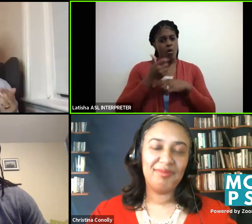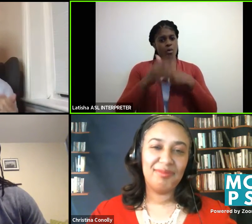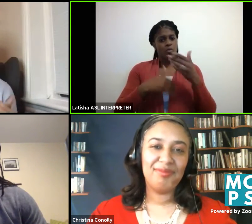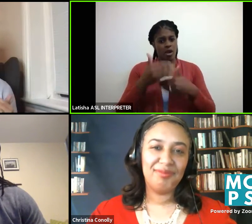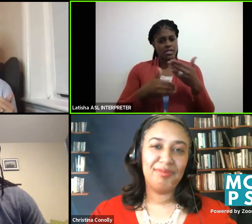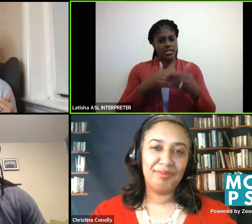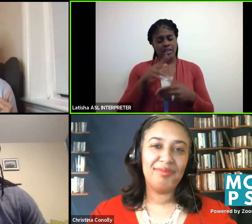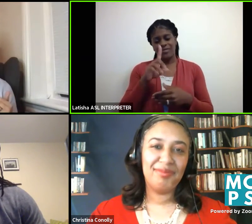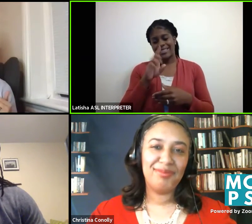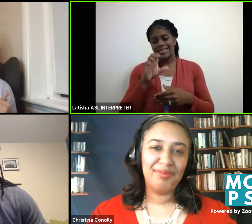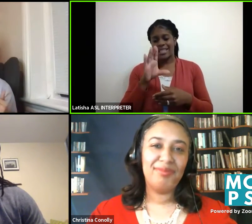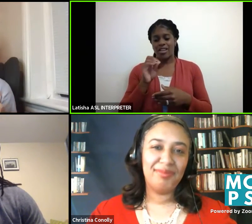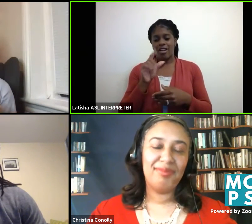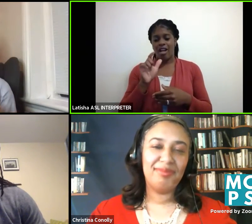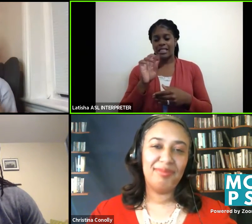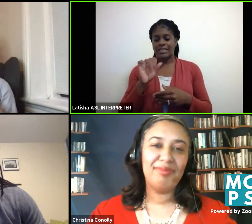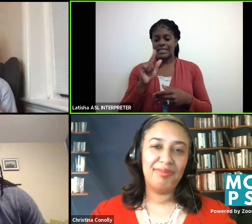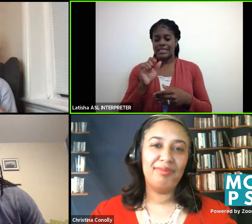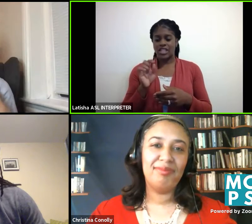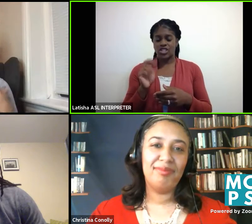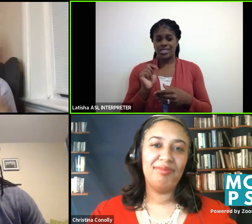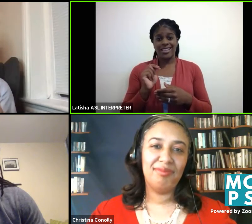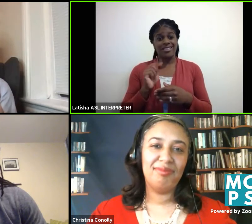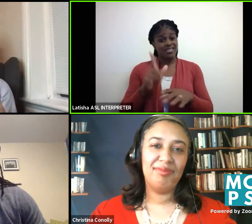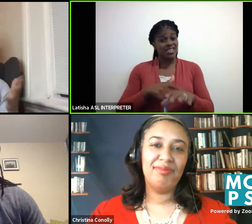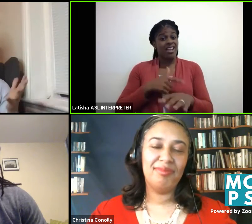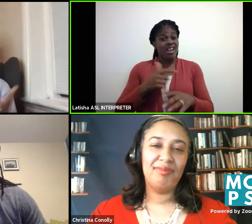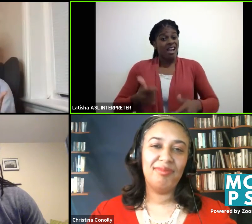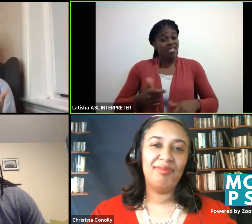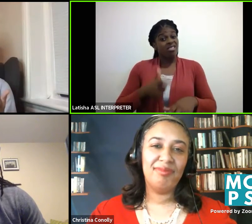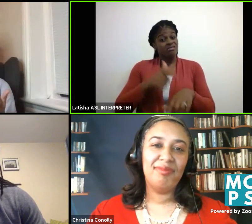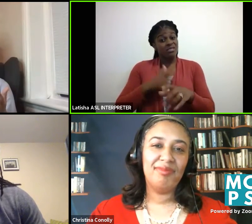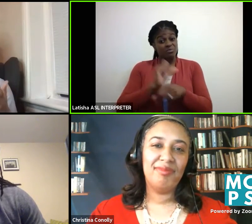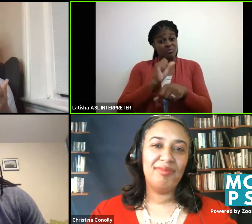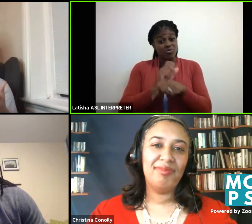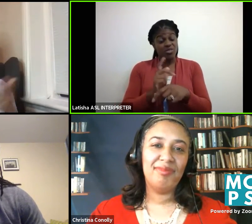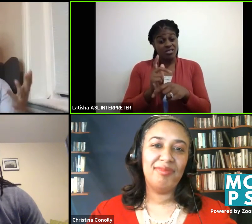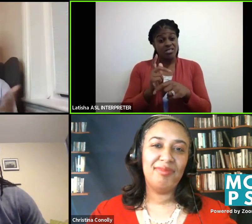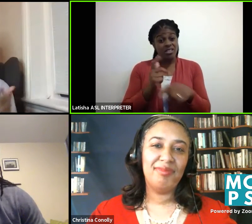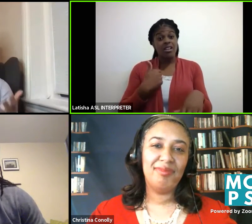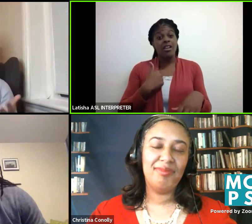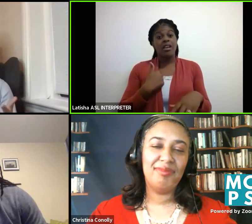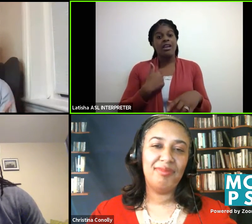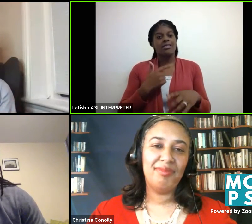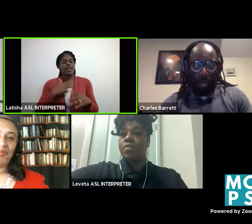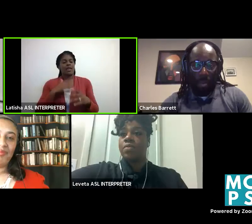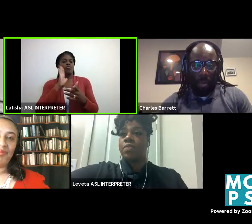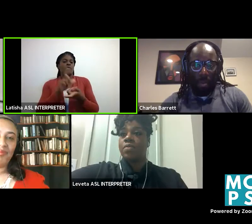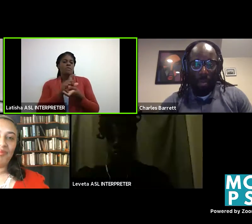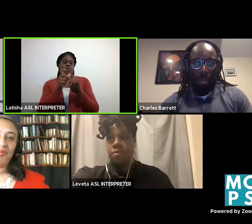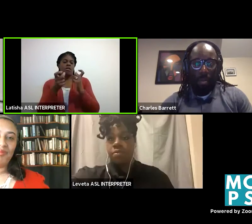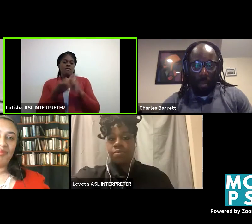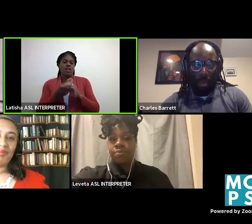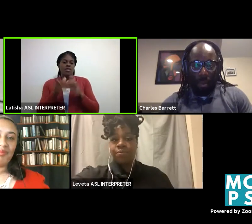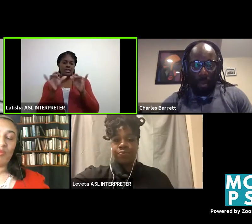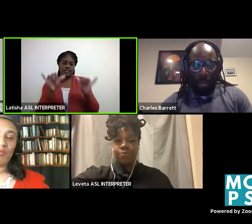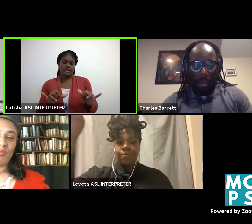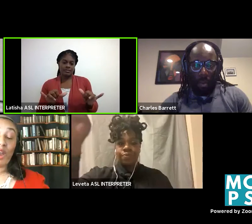painful and lifelong work, you know, that that is required if we're going to be modifying these